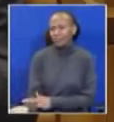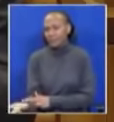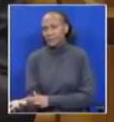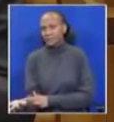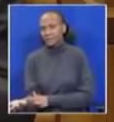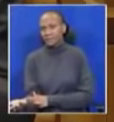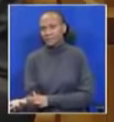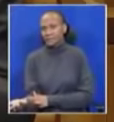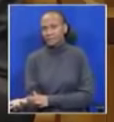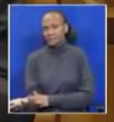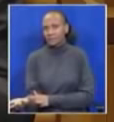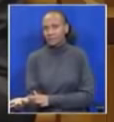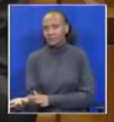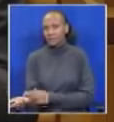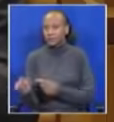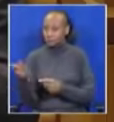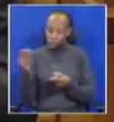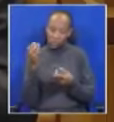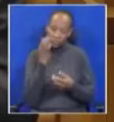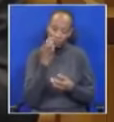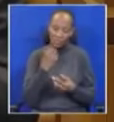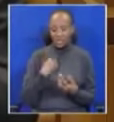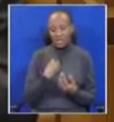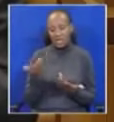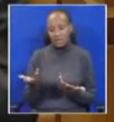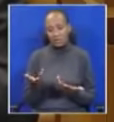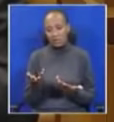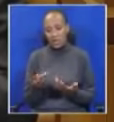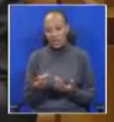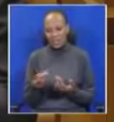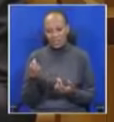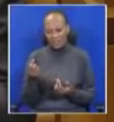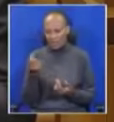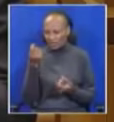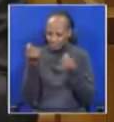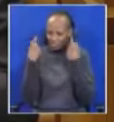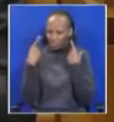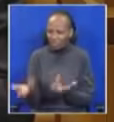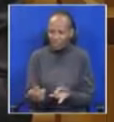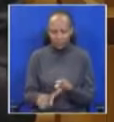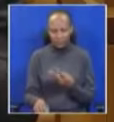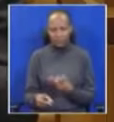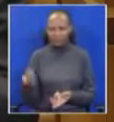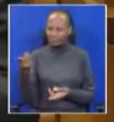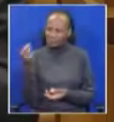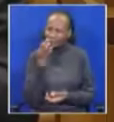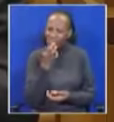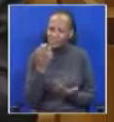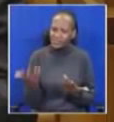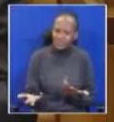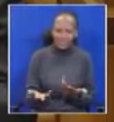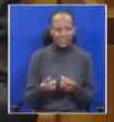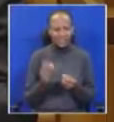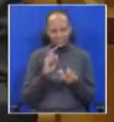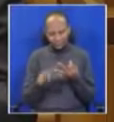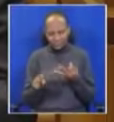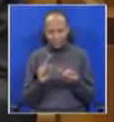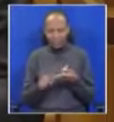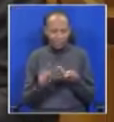you're talking nonsense, which included other expletives, that I responded in the way that I